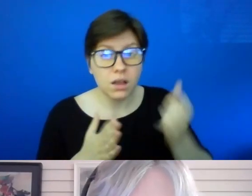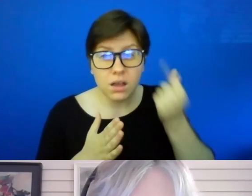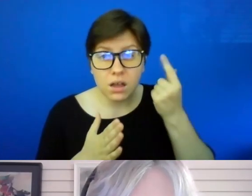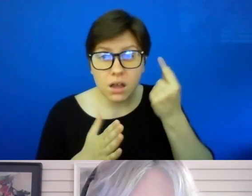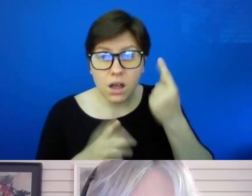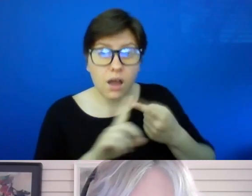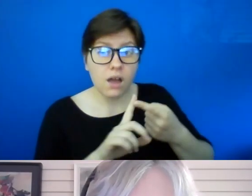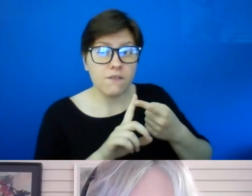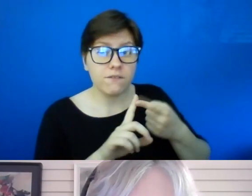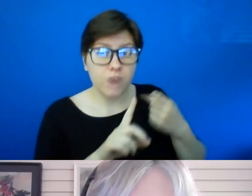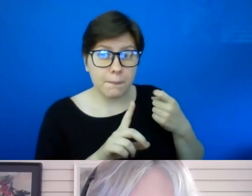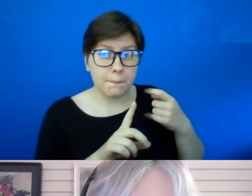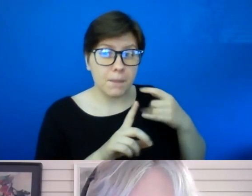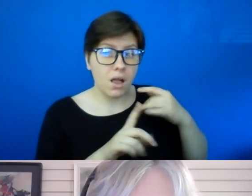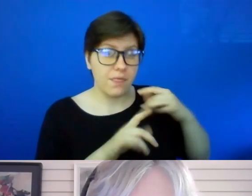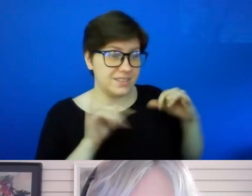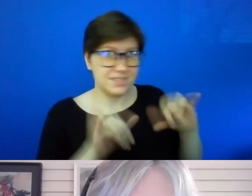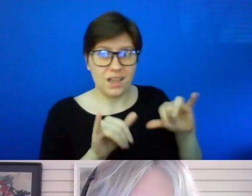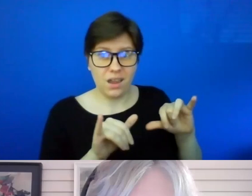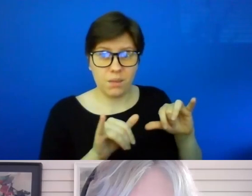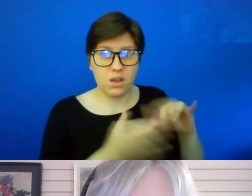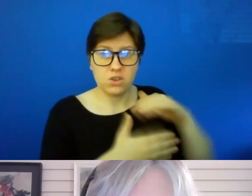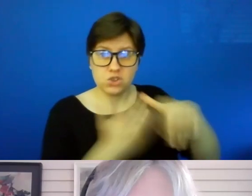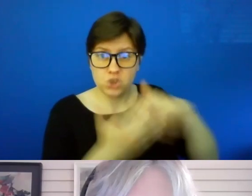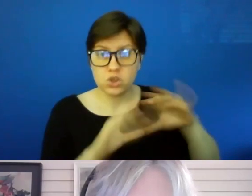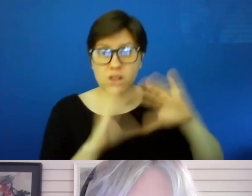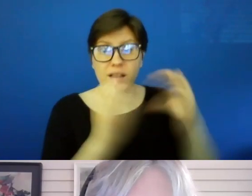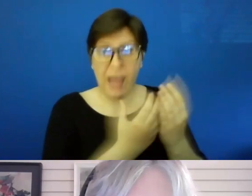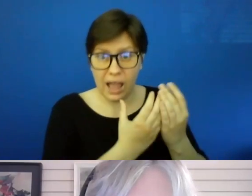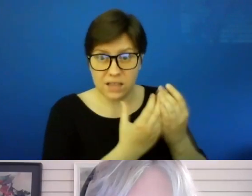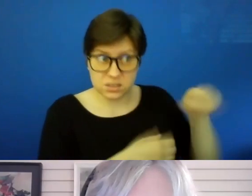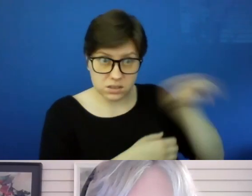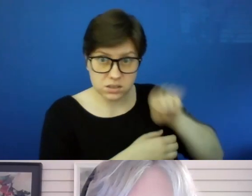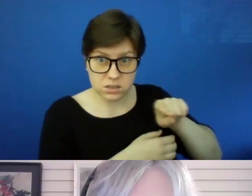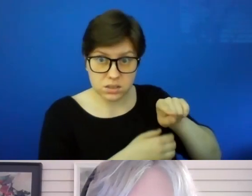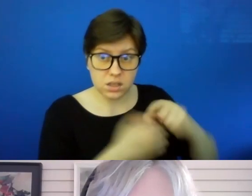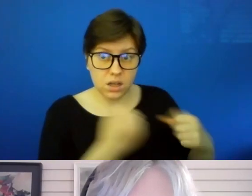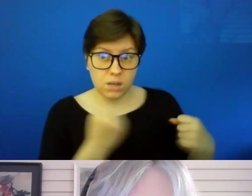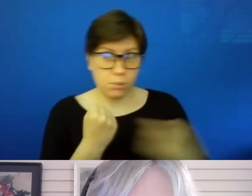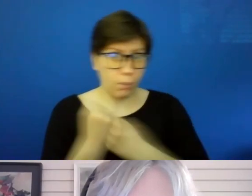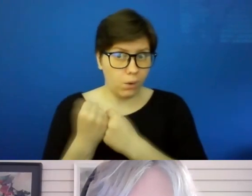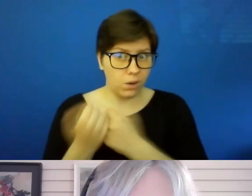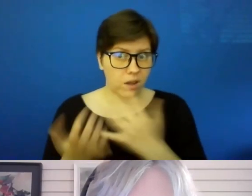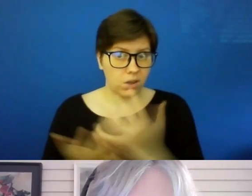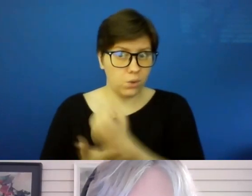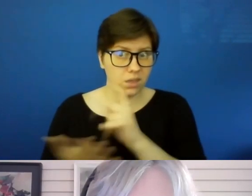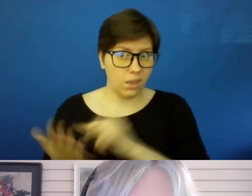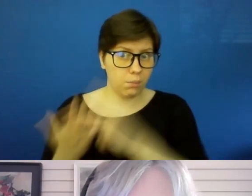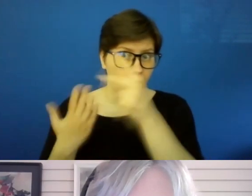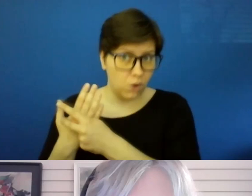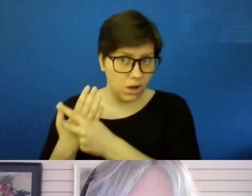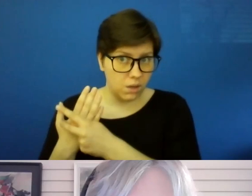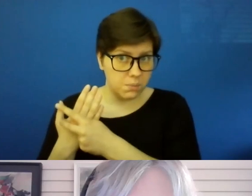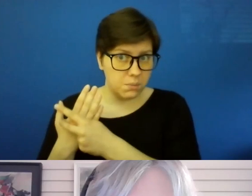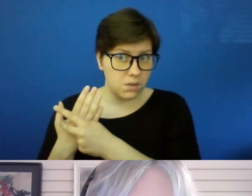who will almost certainly be from the same social class, now promoting and using the program, that they